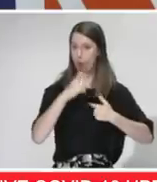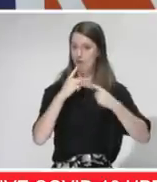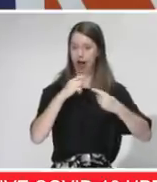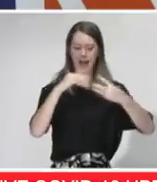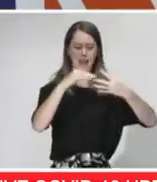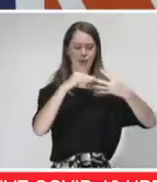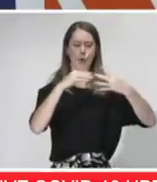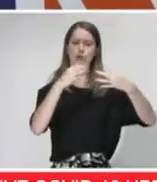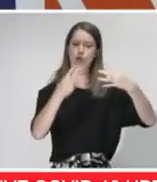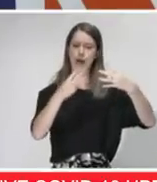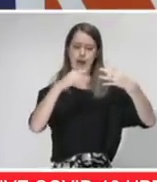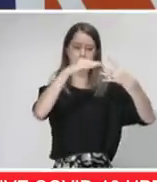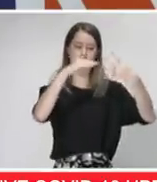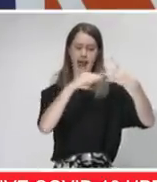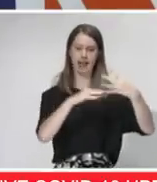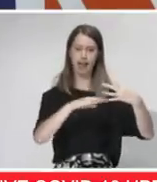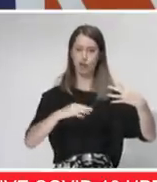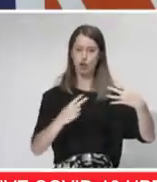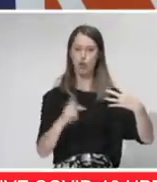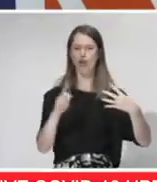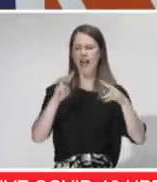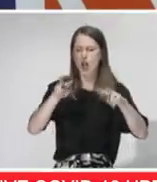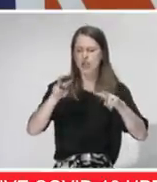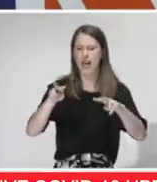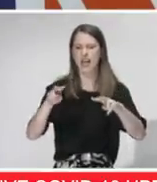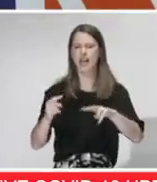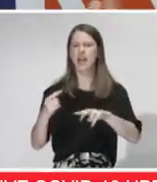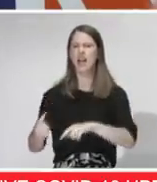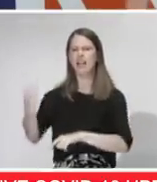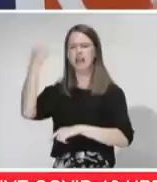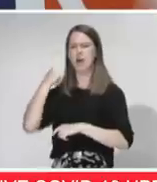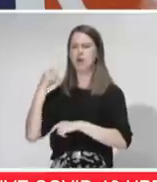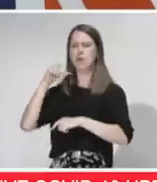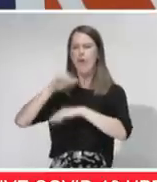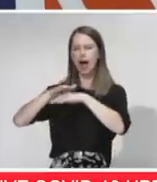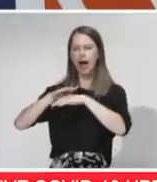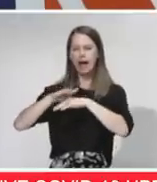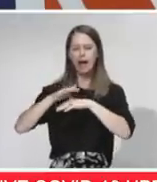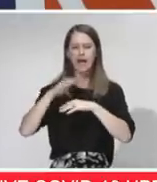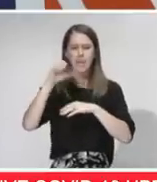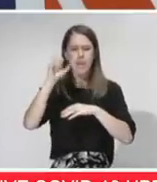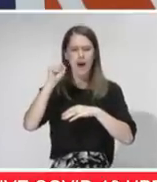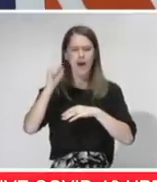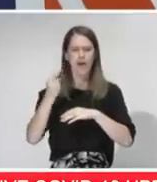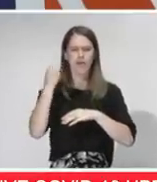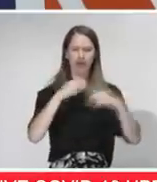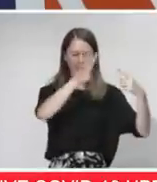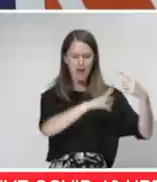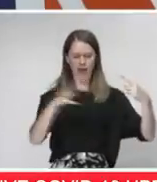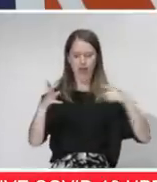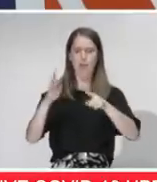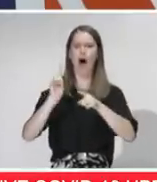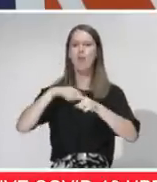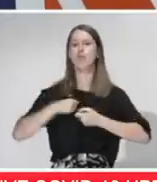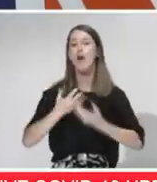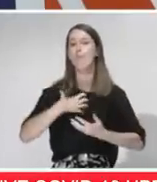3 and Level 2 will look like beyond the framework we set out some weeks ago. And everyone will remember the alert table that we have